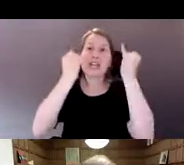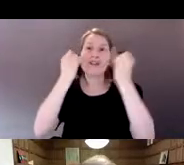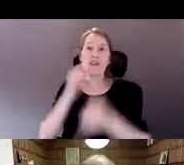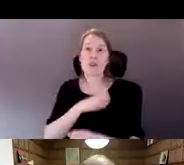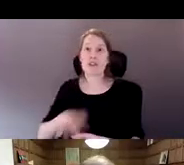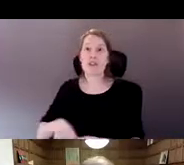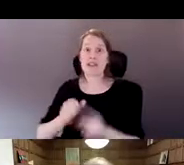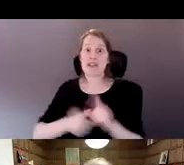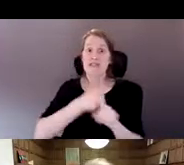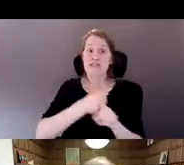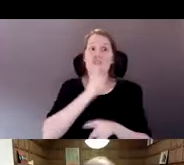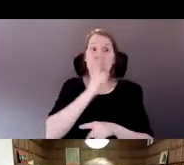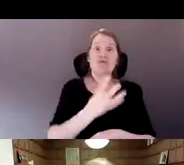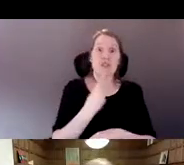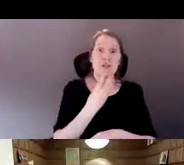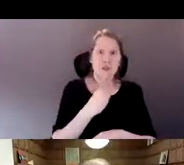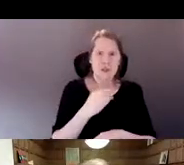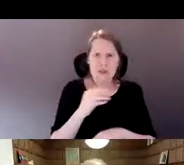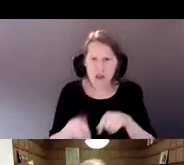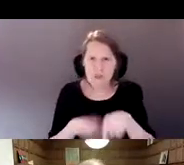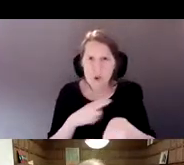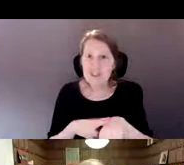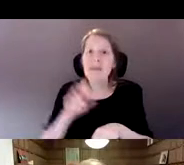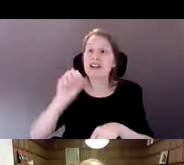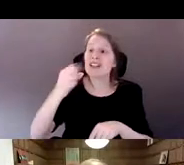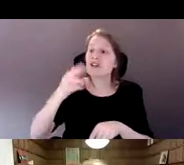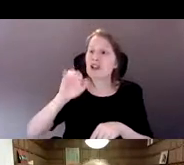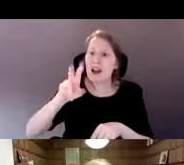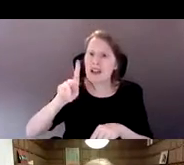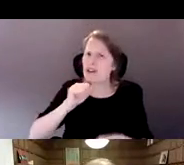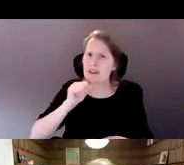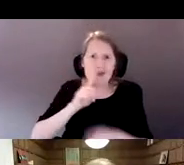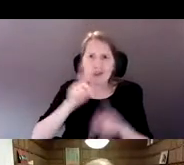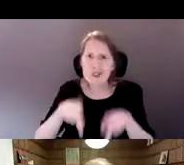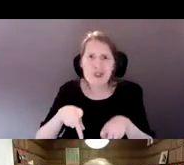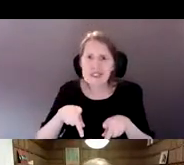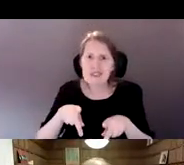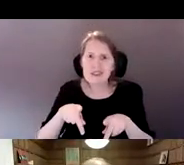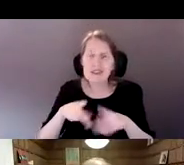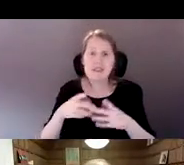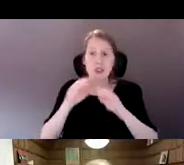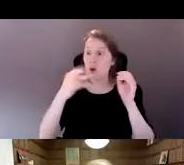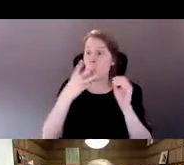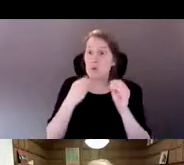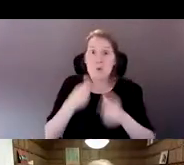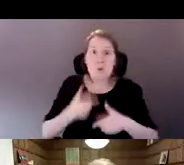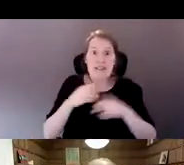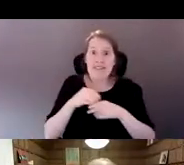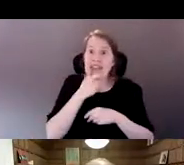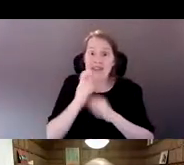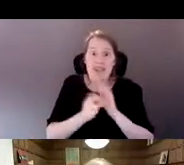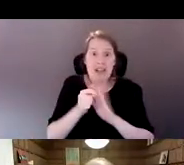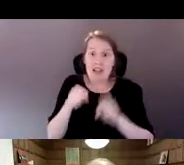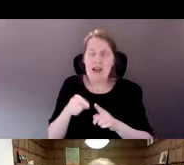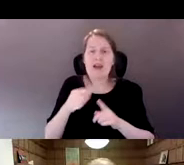Even Shylock, that invented figure created by a great playwright at a time when no Jews existed,